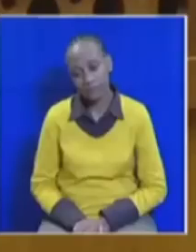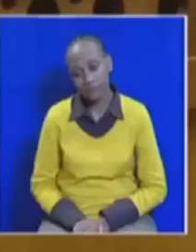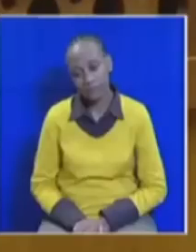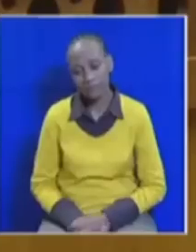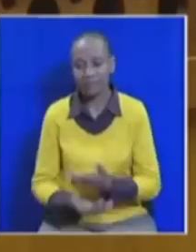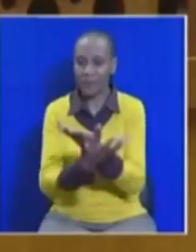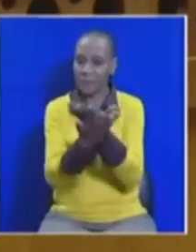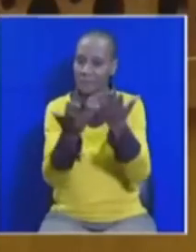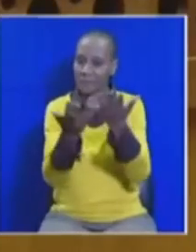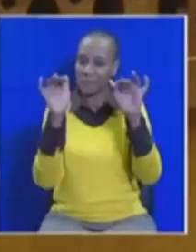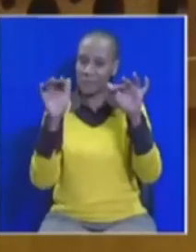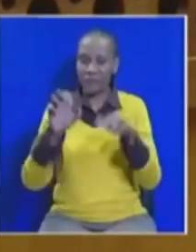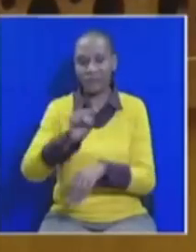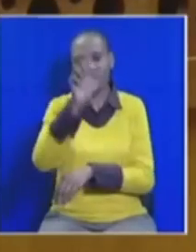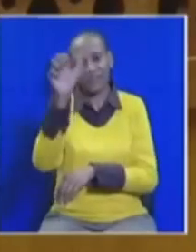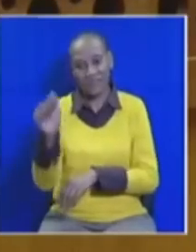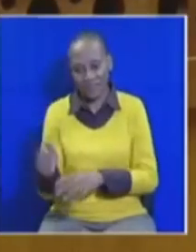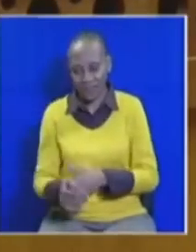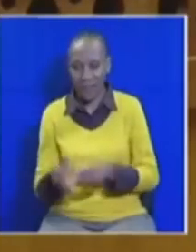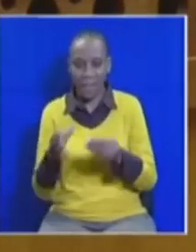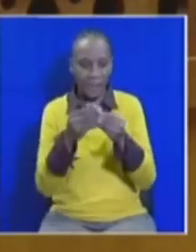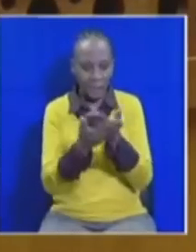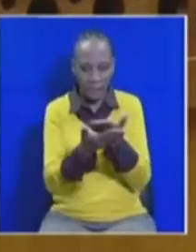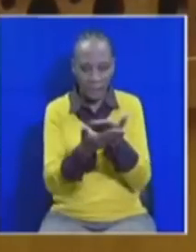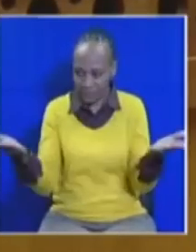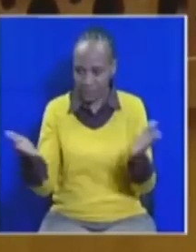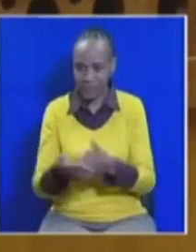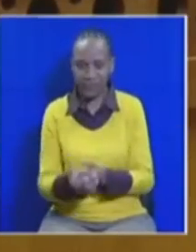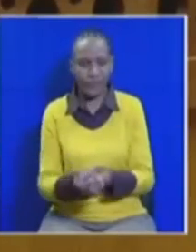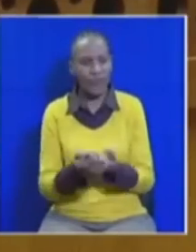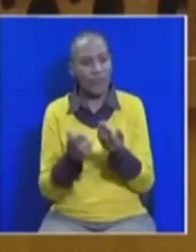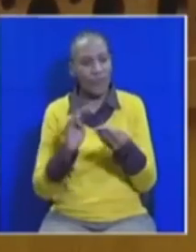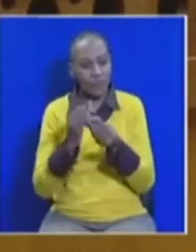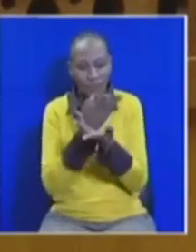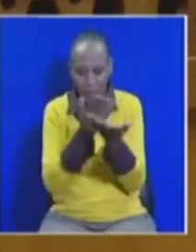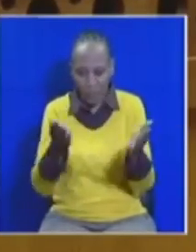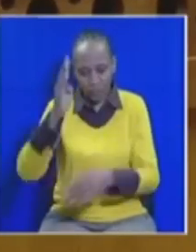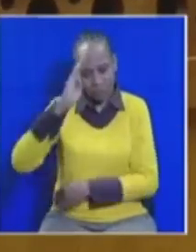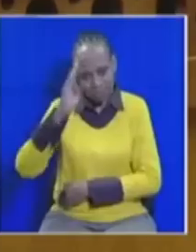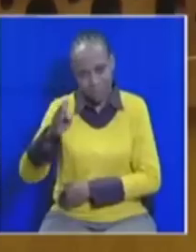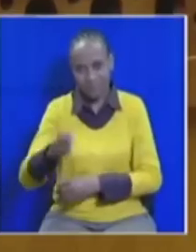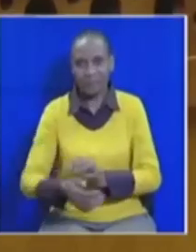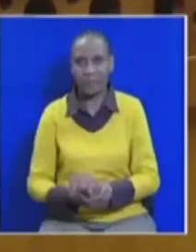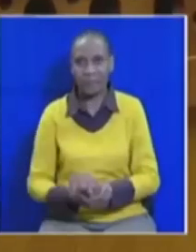fellow South Africans, honorable members, Bagaetso, Dumelang.